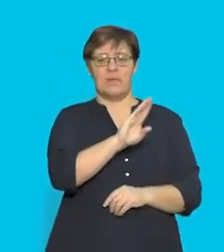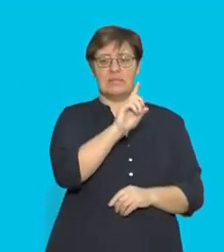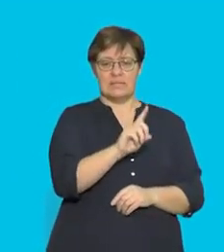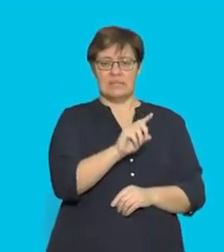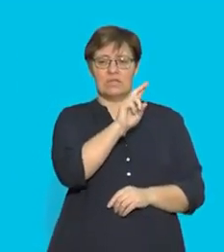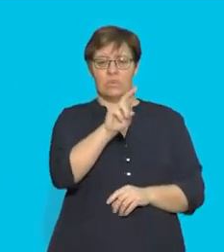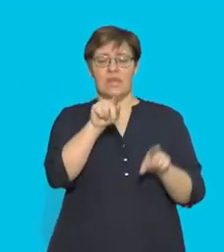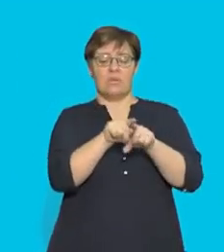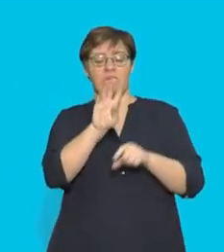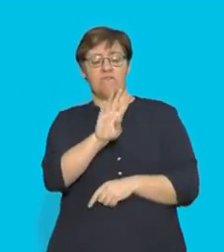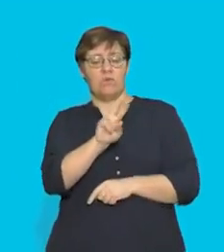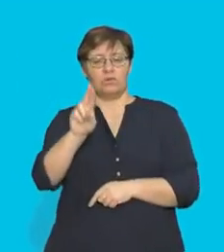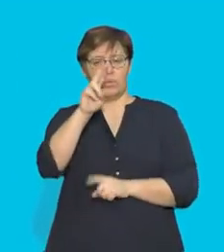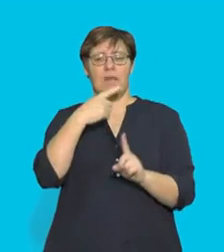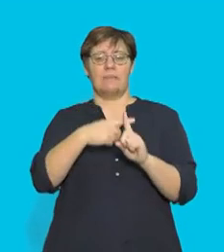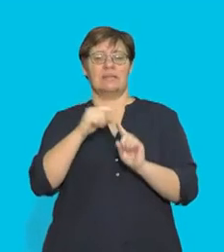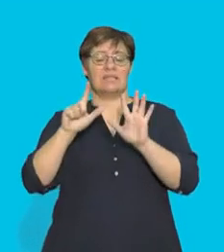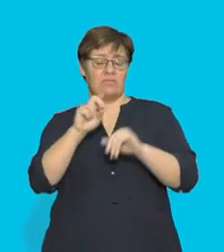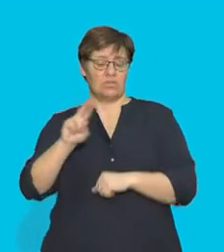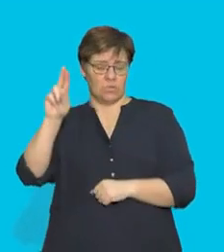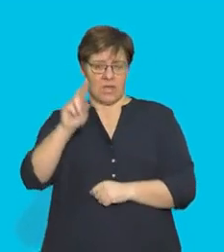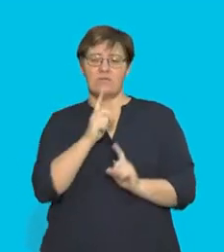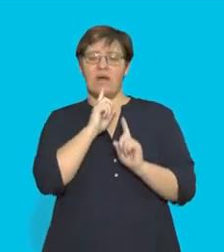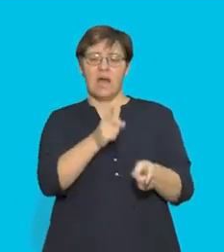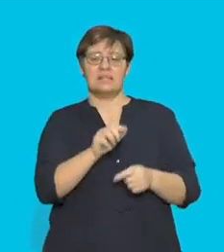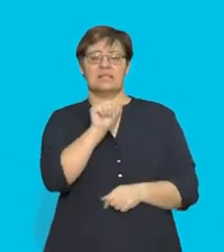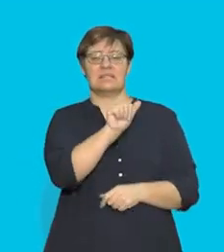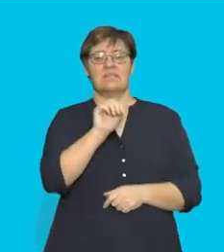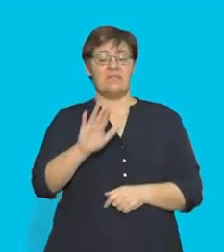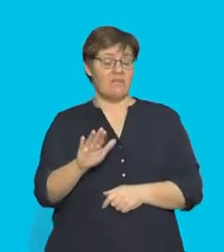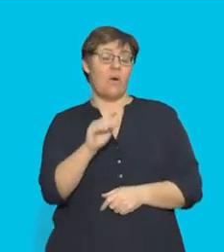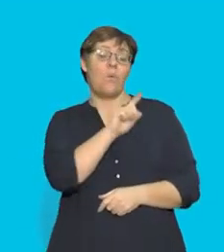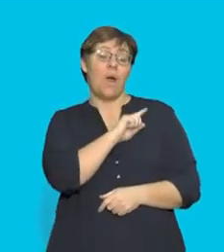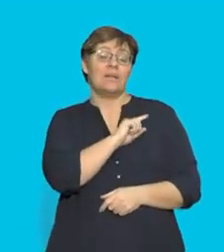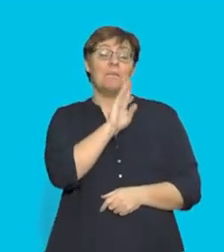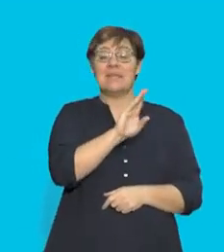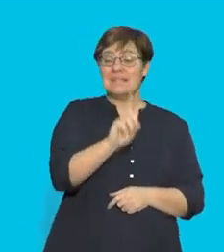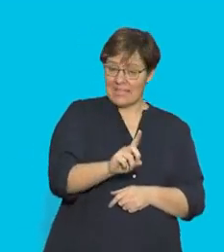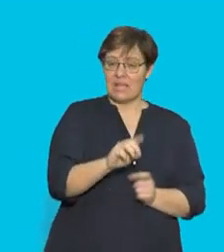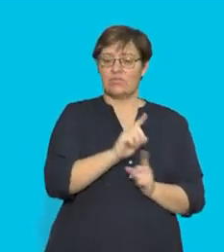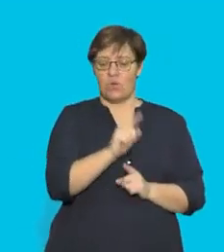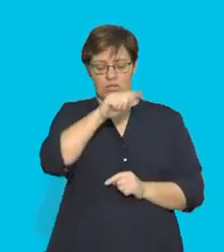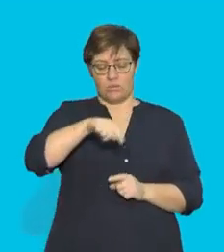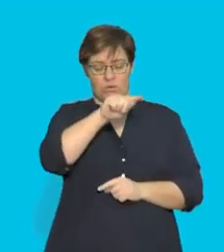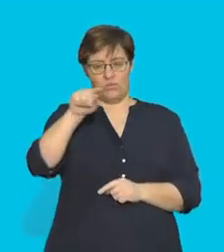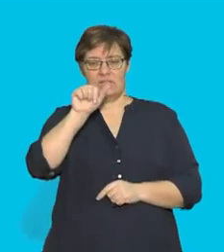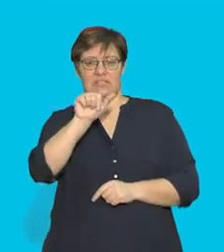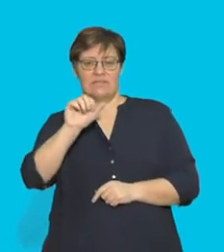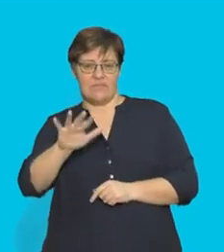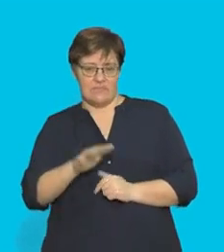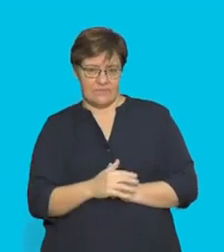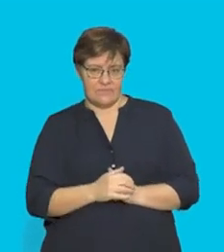squared plus 7 squared. And your answer is 65, but remember we're looking for BD, so it's the square root of 65.